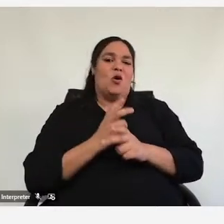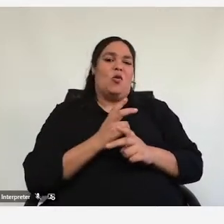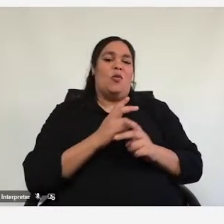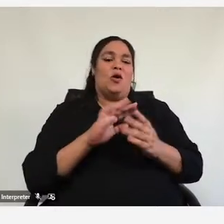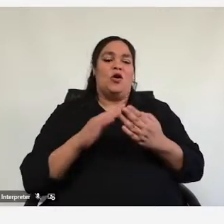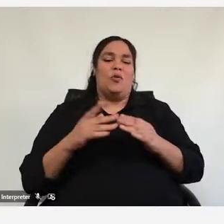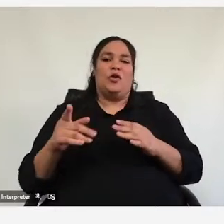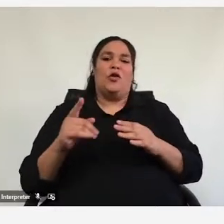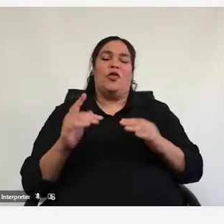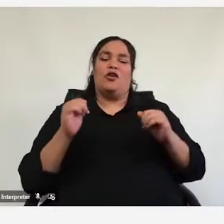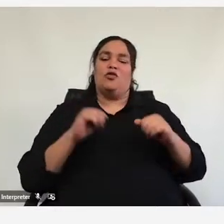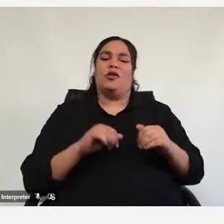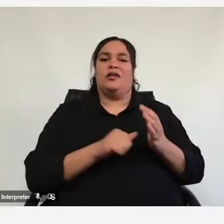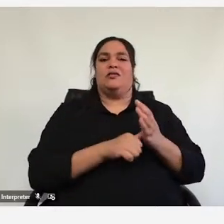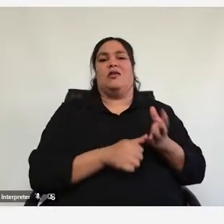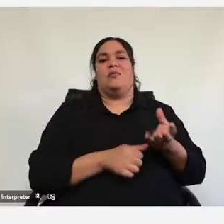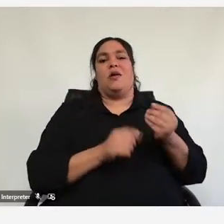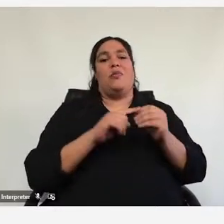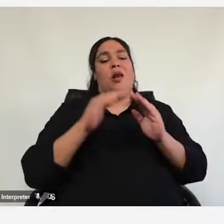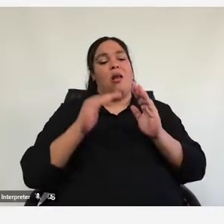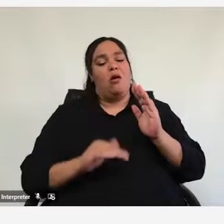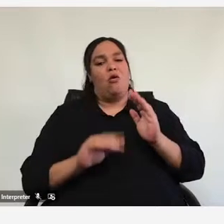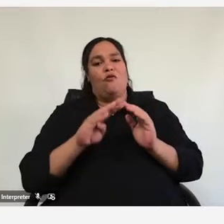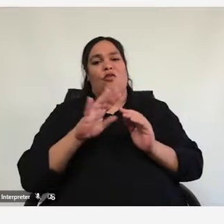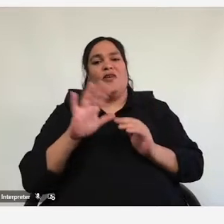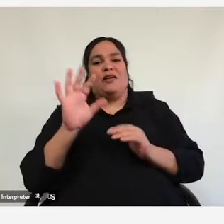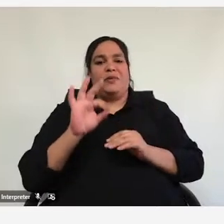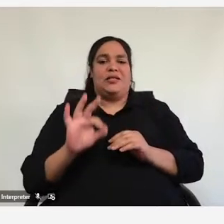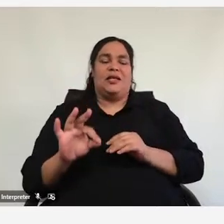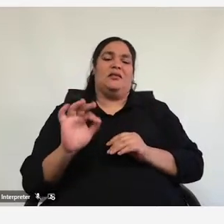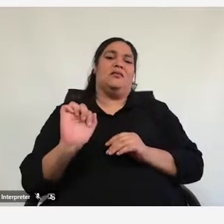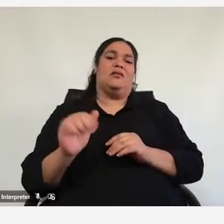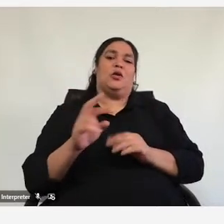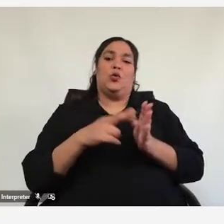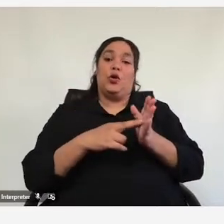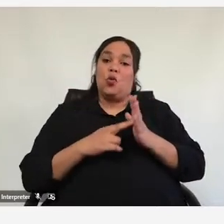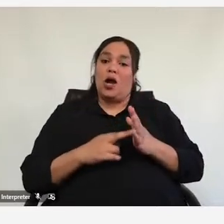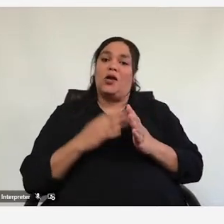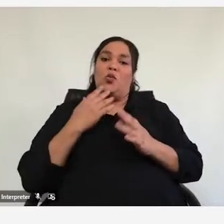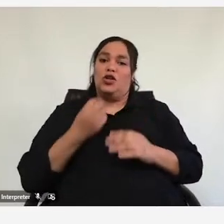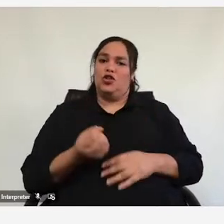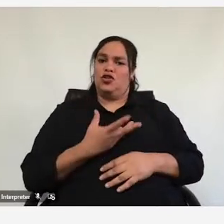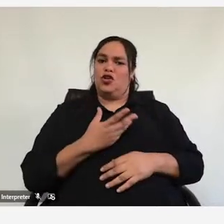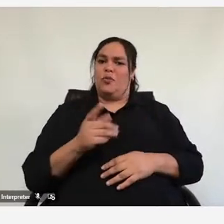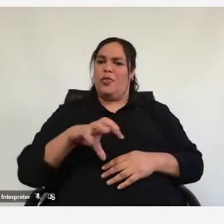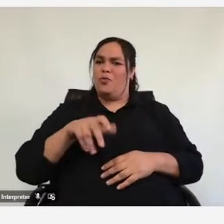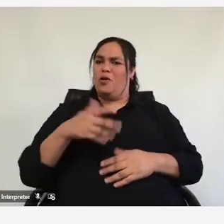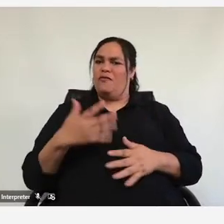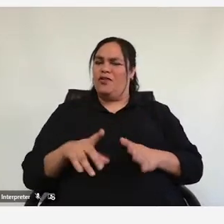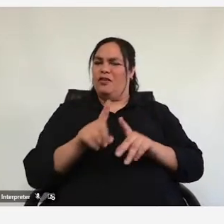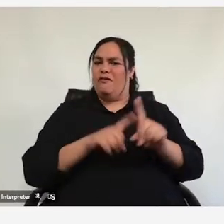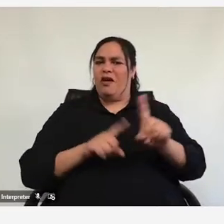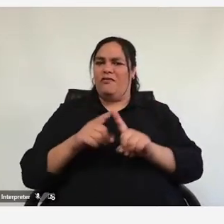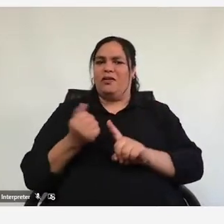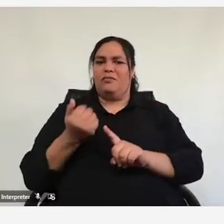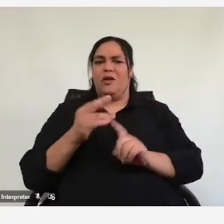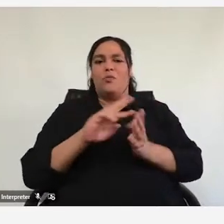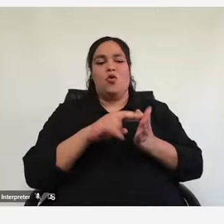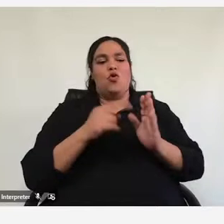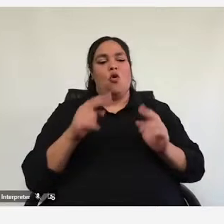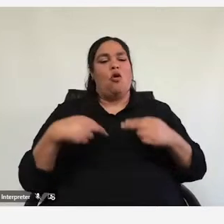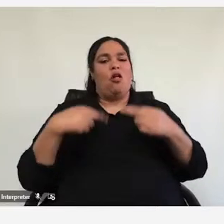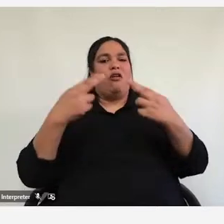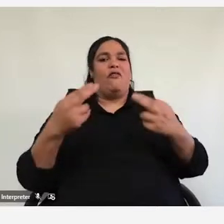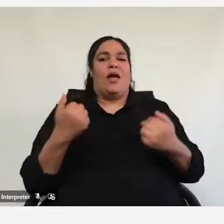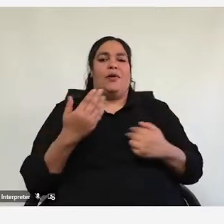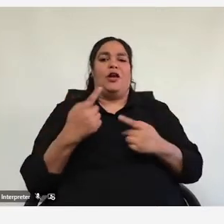upgrading partnership grant, far below the 45% benchmark required. Shockingly, the province also failed to submit a rollover application